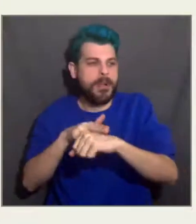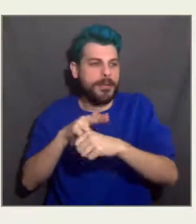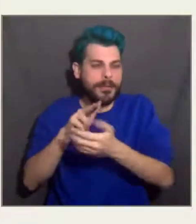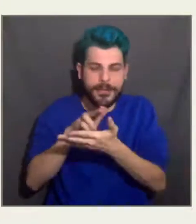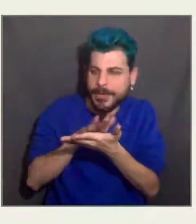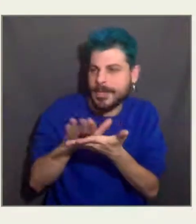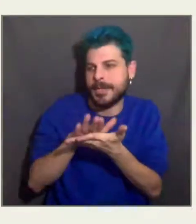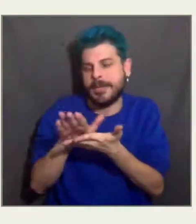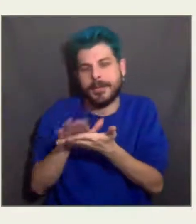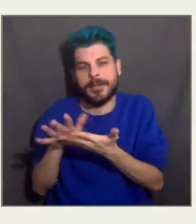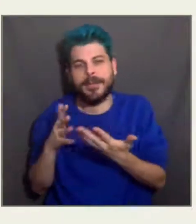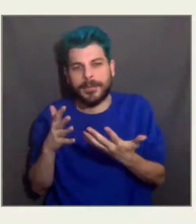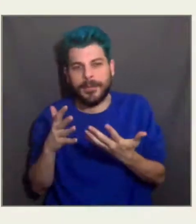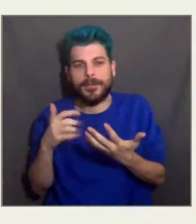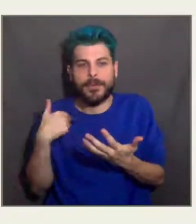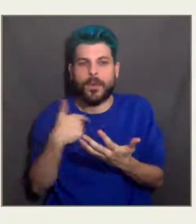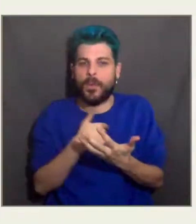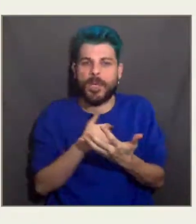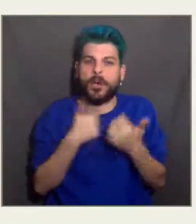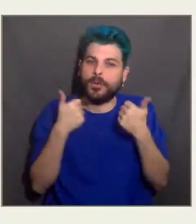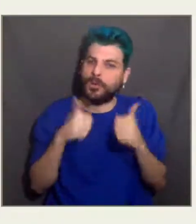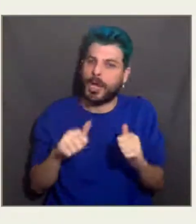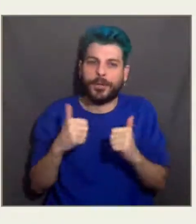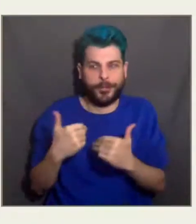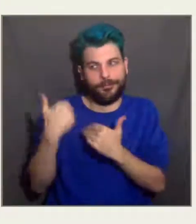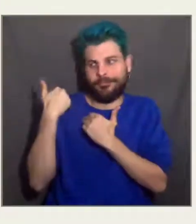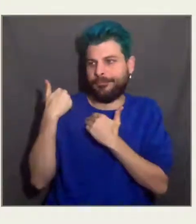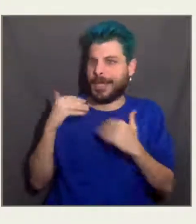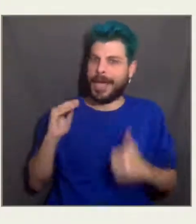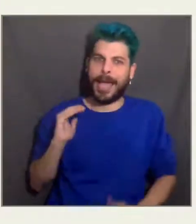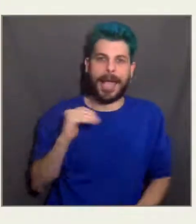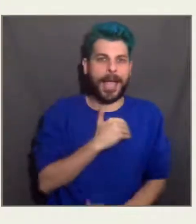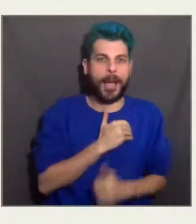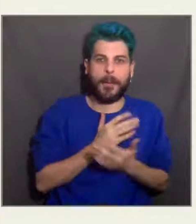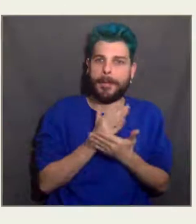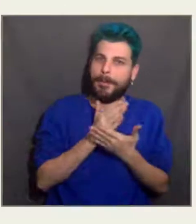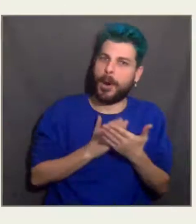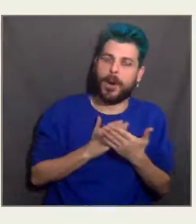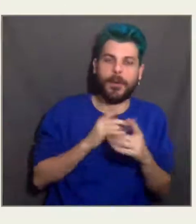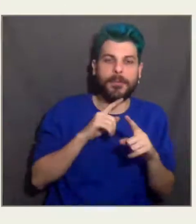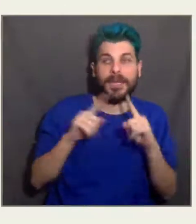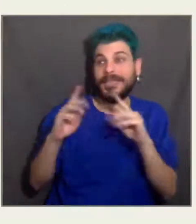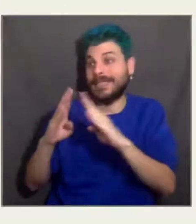and we're working in coordination with everybody from the city to the Department of Transportation.